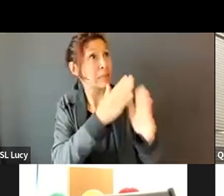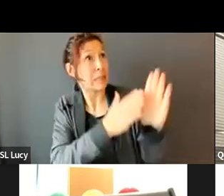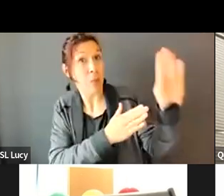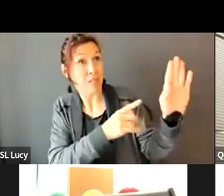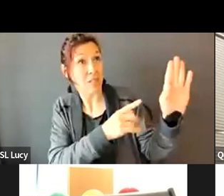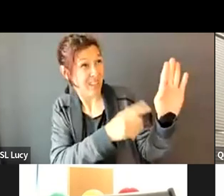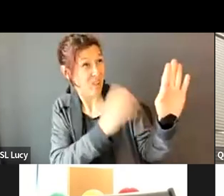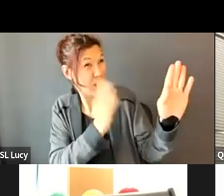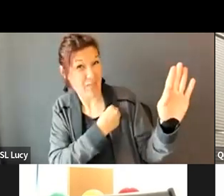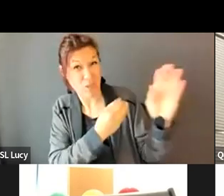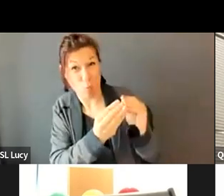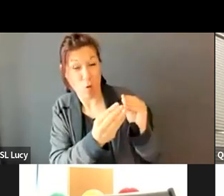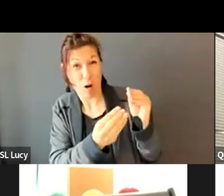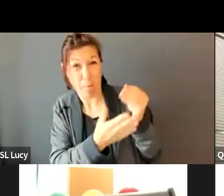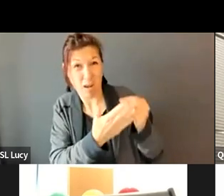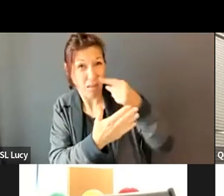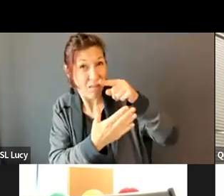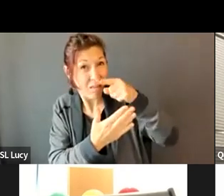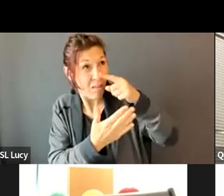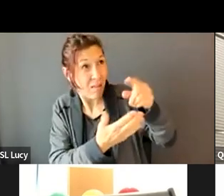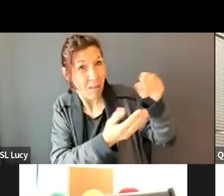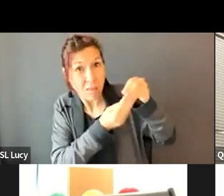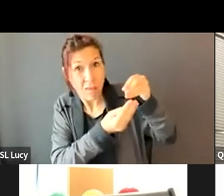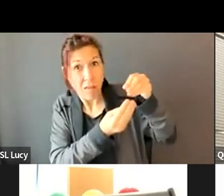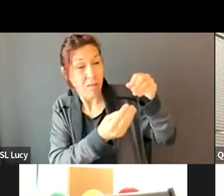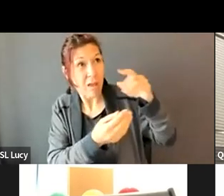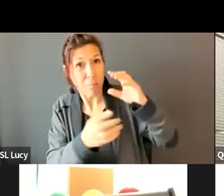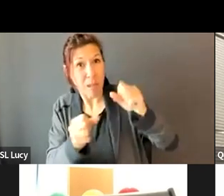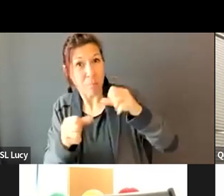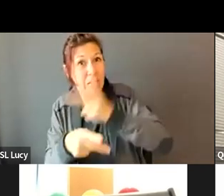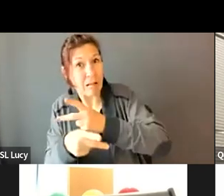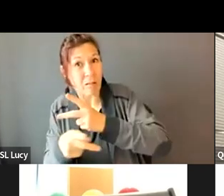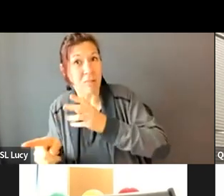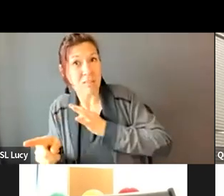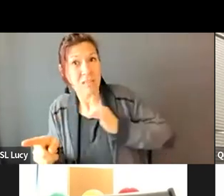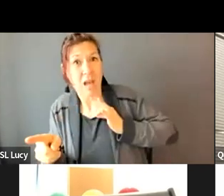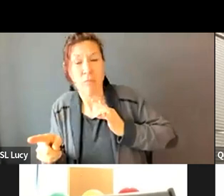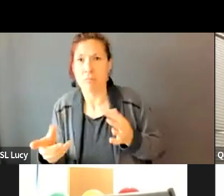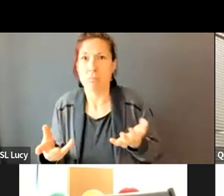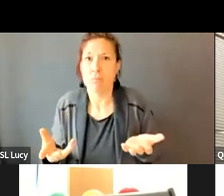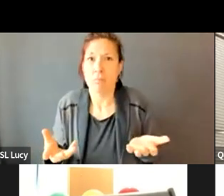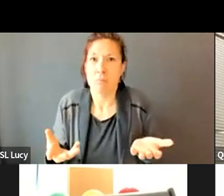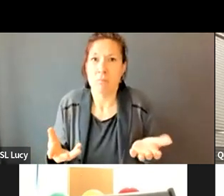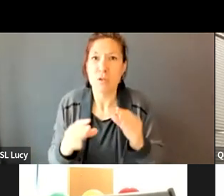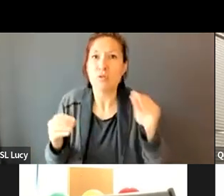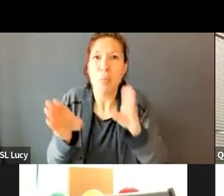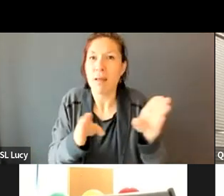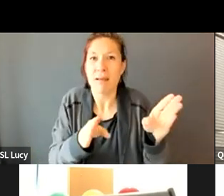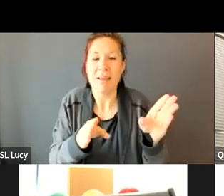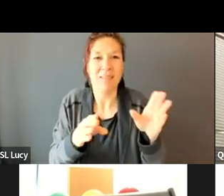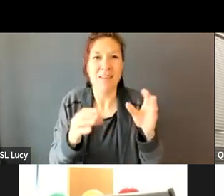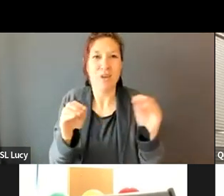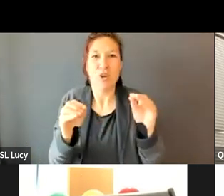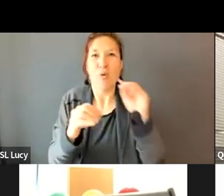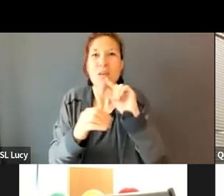dollars to cover their salaries and benefits and sadly none of that could be true but I keep saying it and